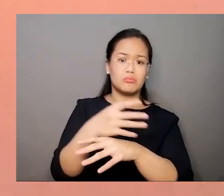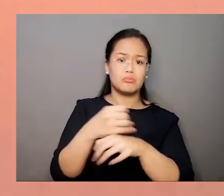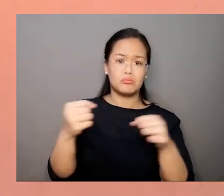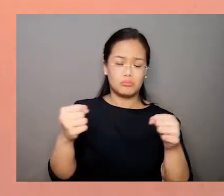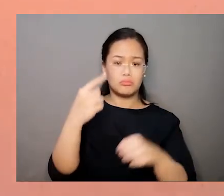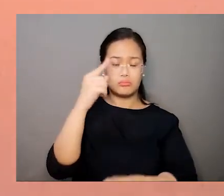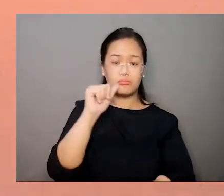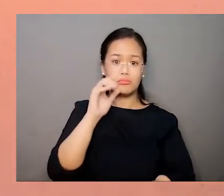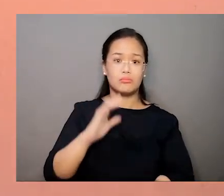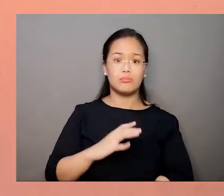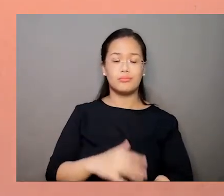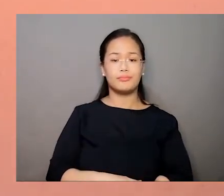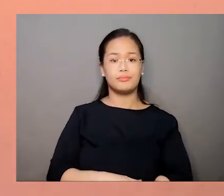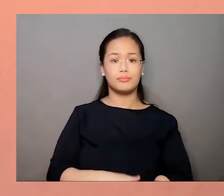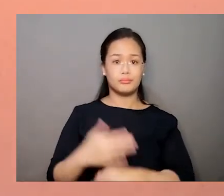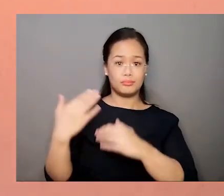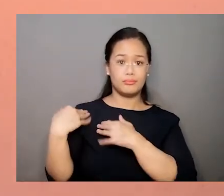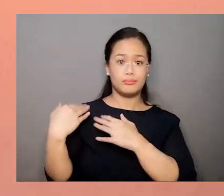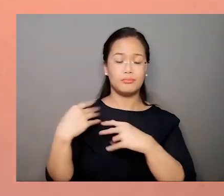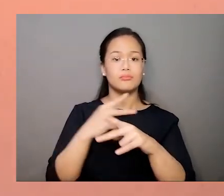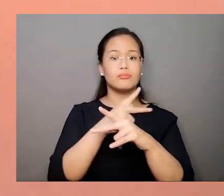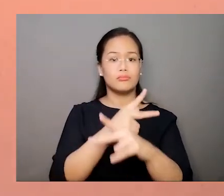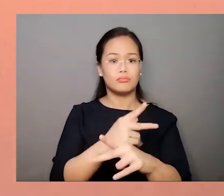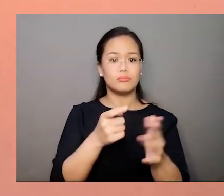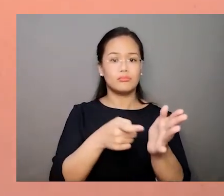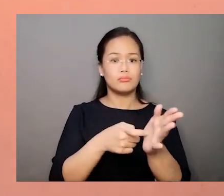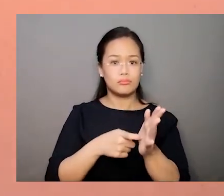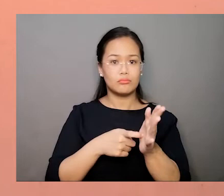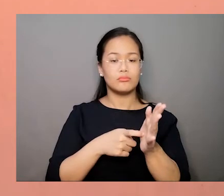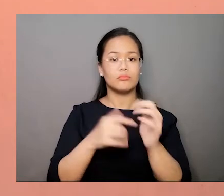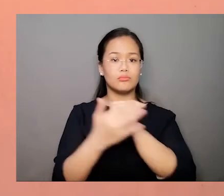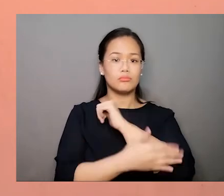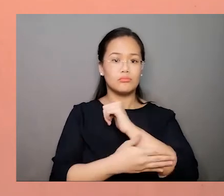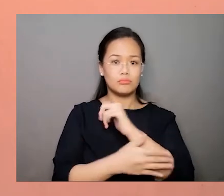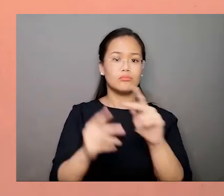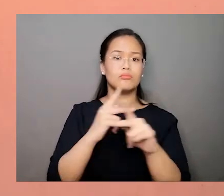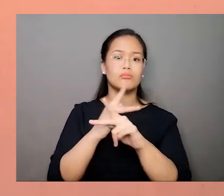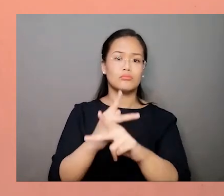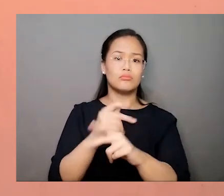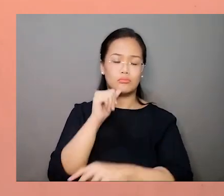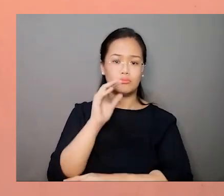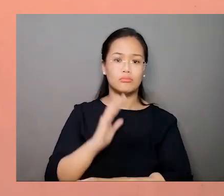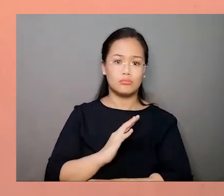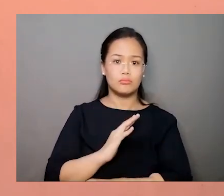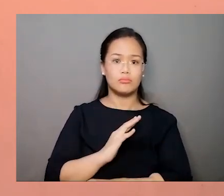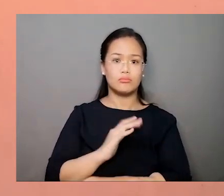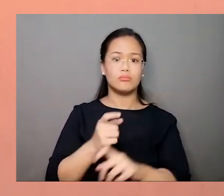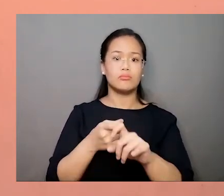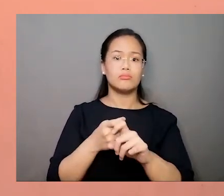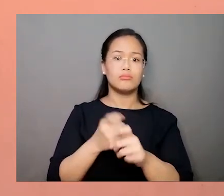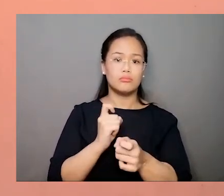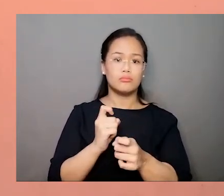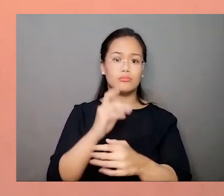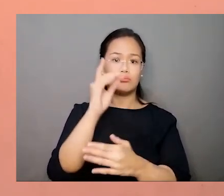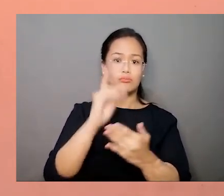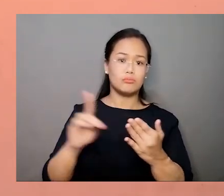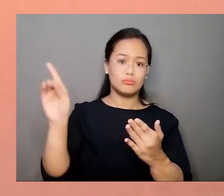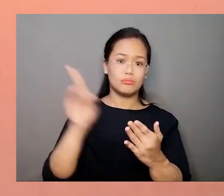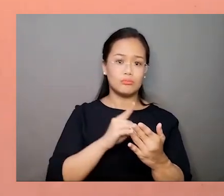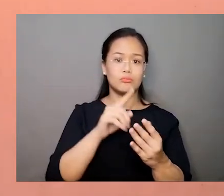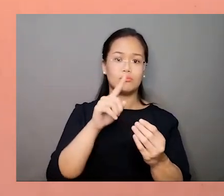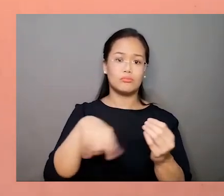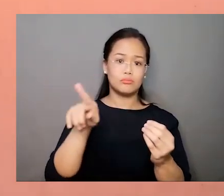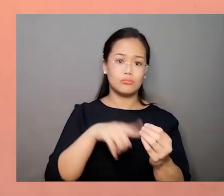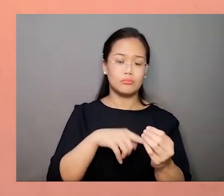The obligation to protect requires that states parties protect women from discrimination, not only